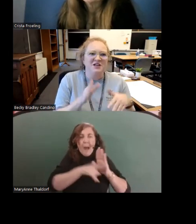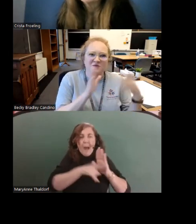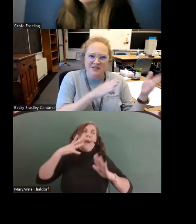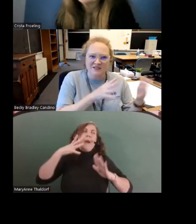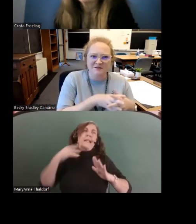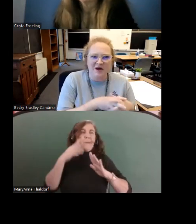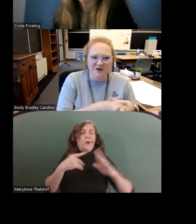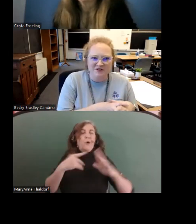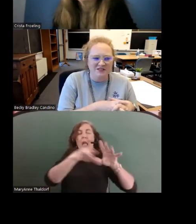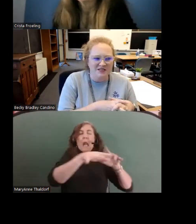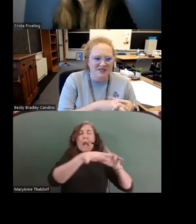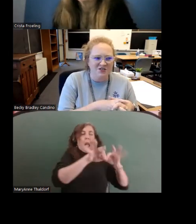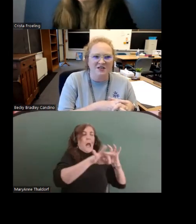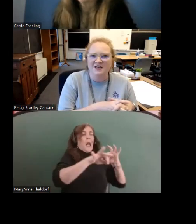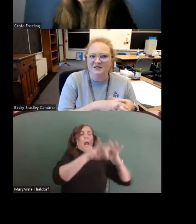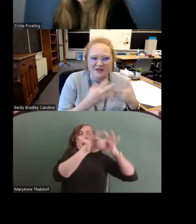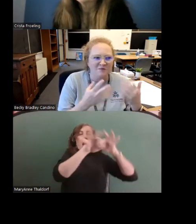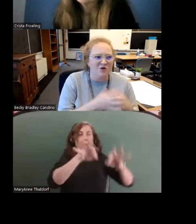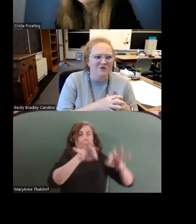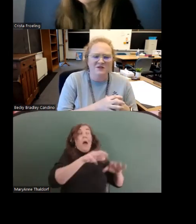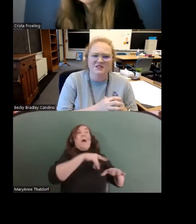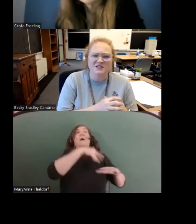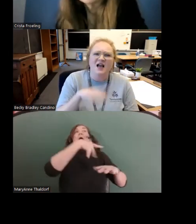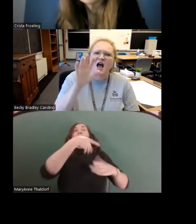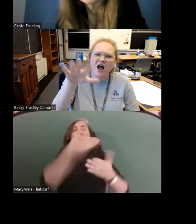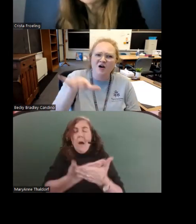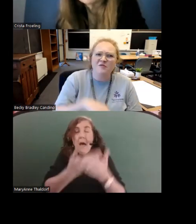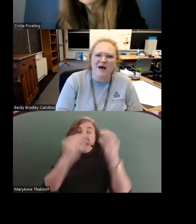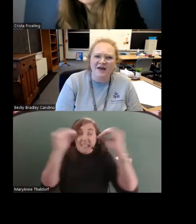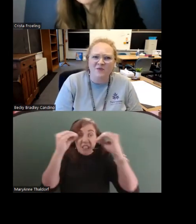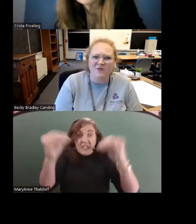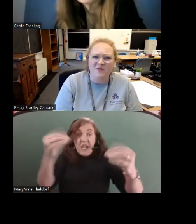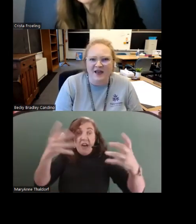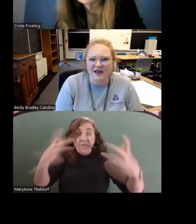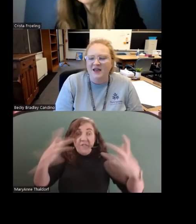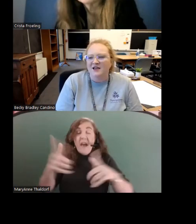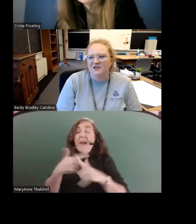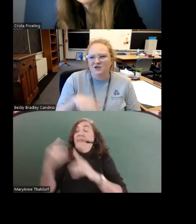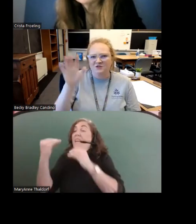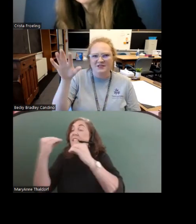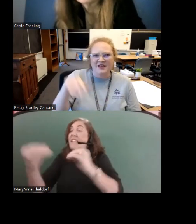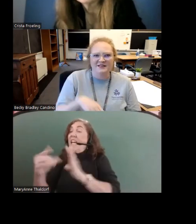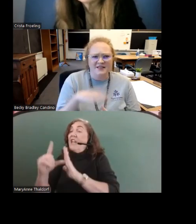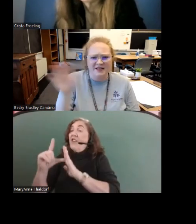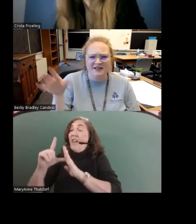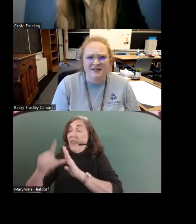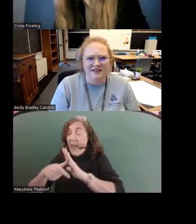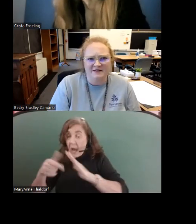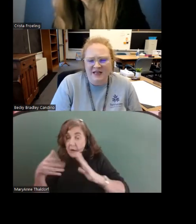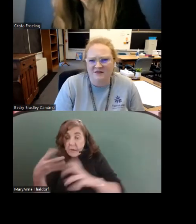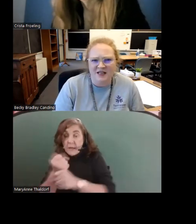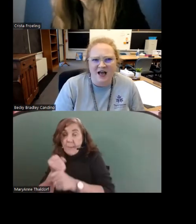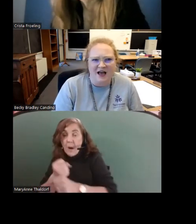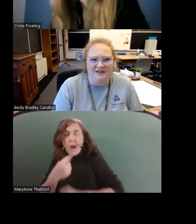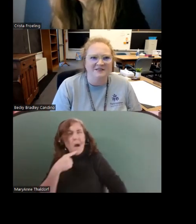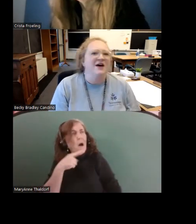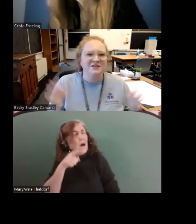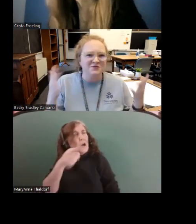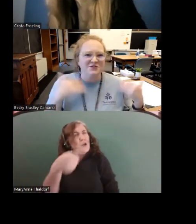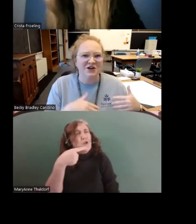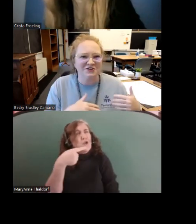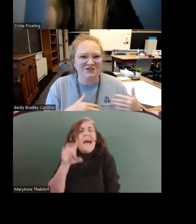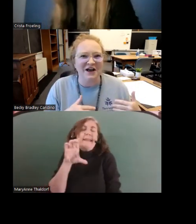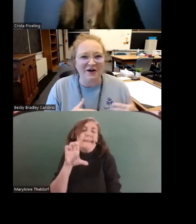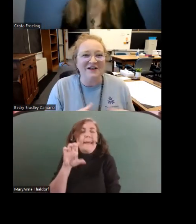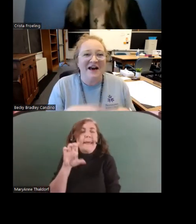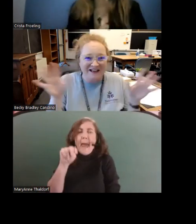inevitably you would get to the post teaching, and someone was like, oh, by the way, you said CNN tells lies. Now, this